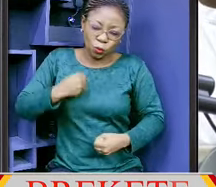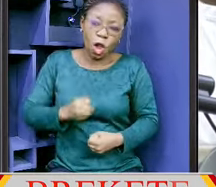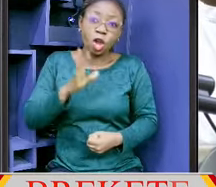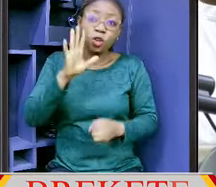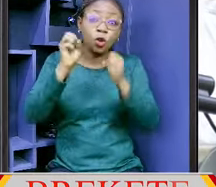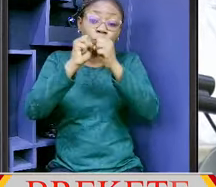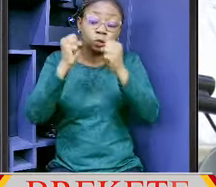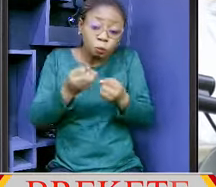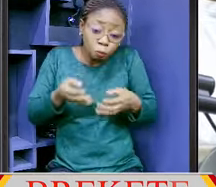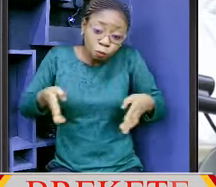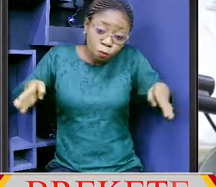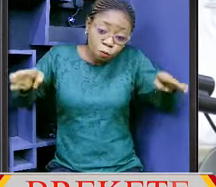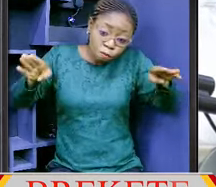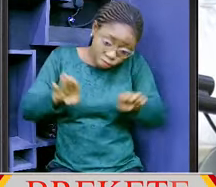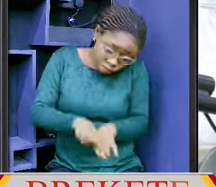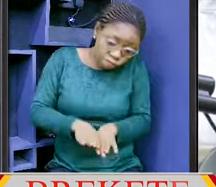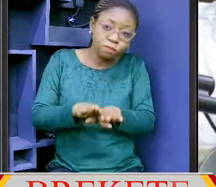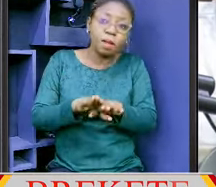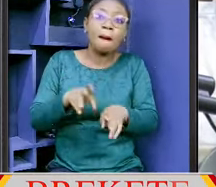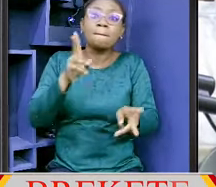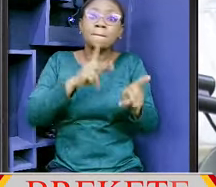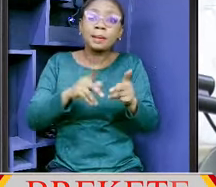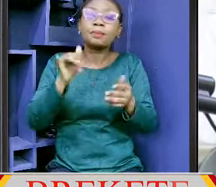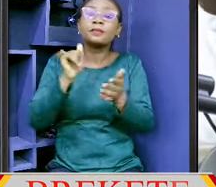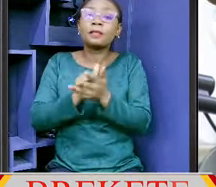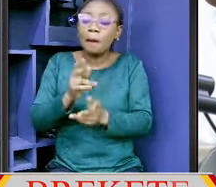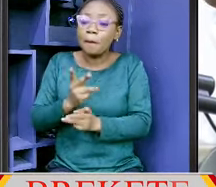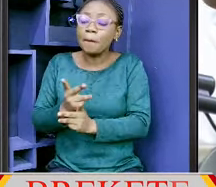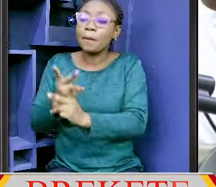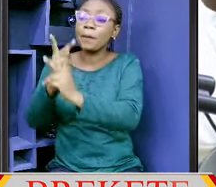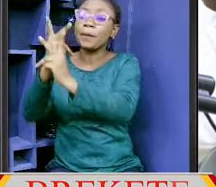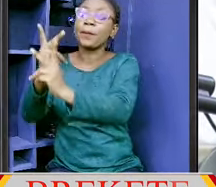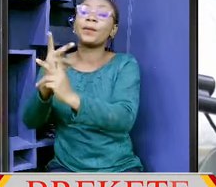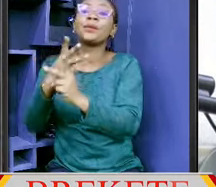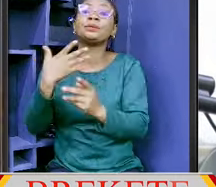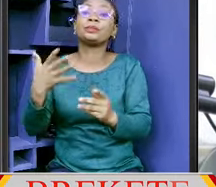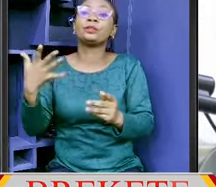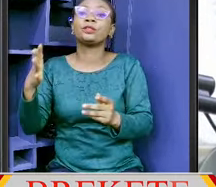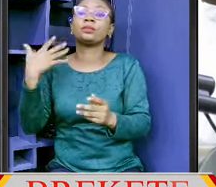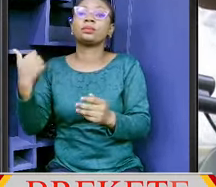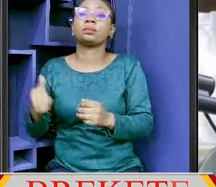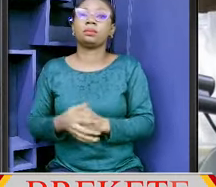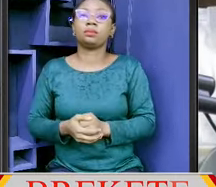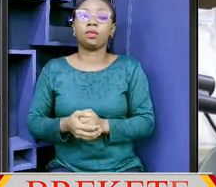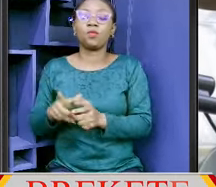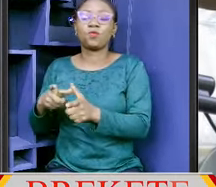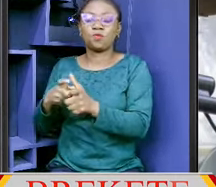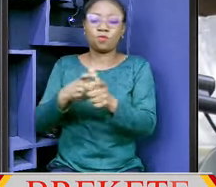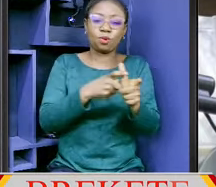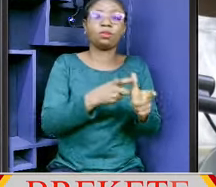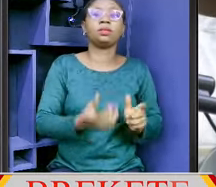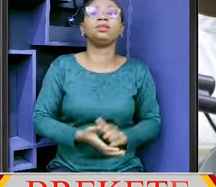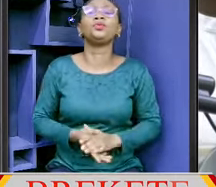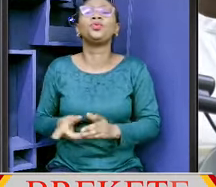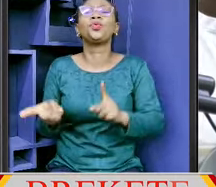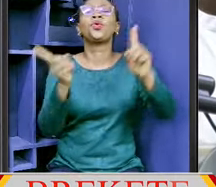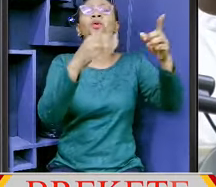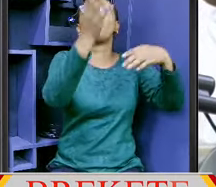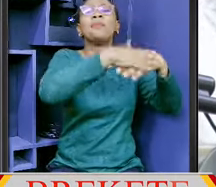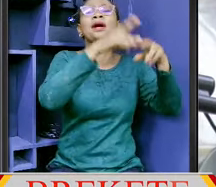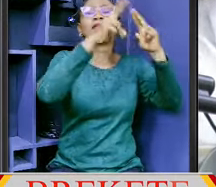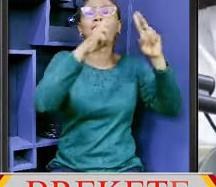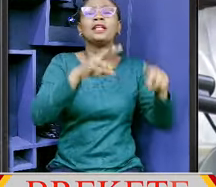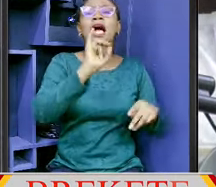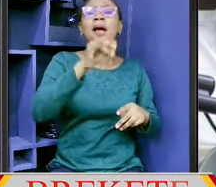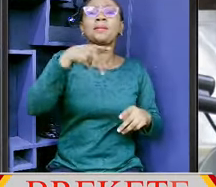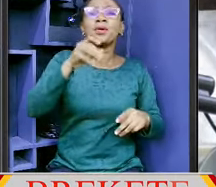close down. People where they borrow you goose, they go run away from you. You go back village. I pop go pursue you, come back.